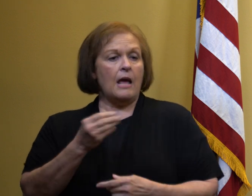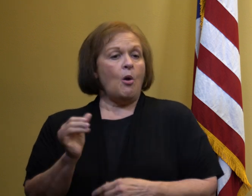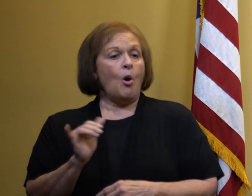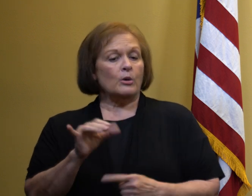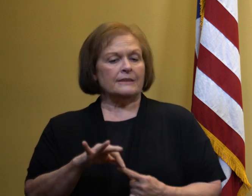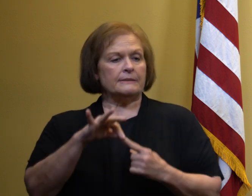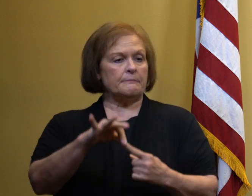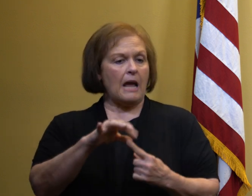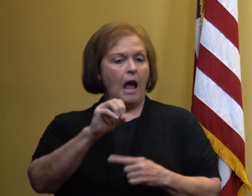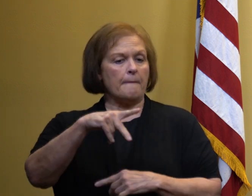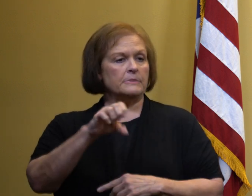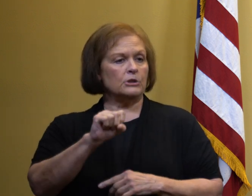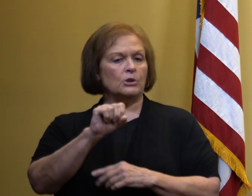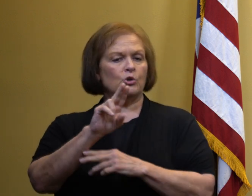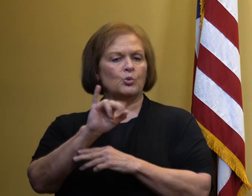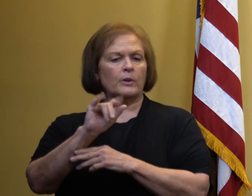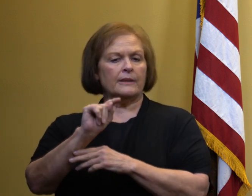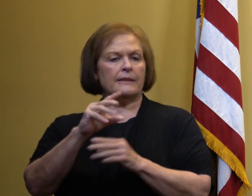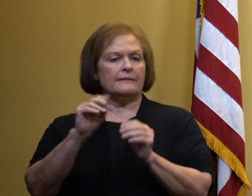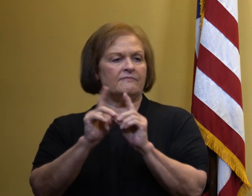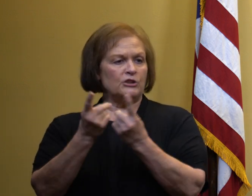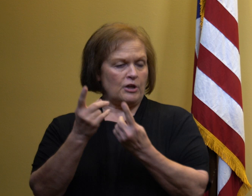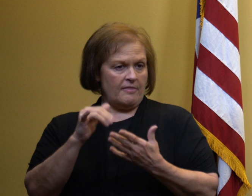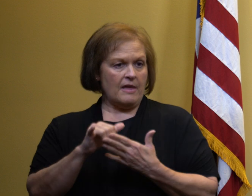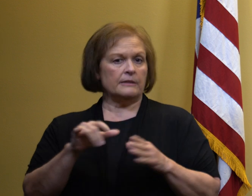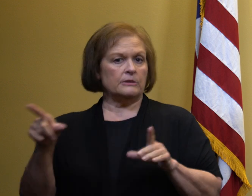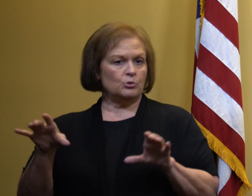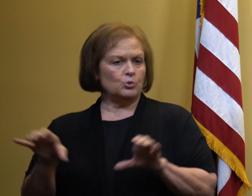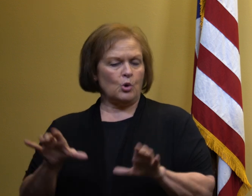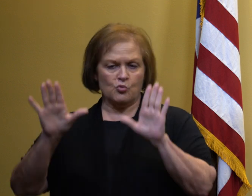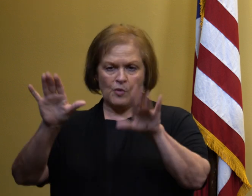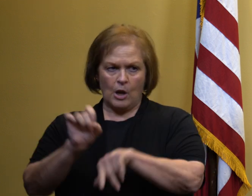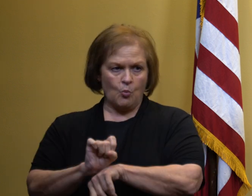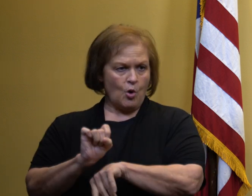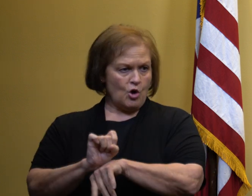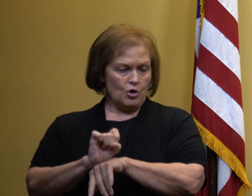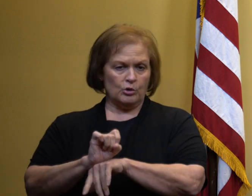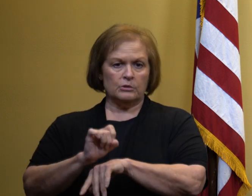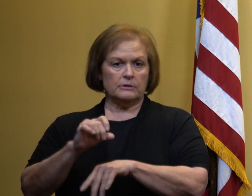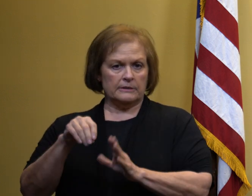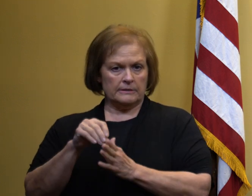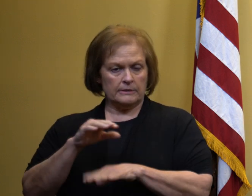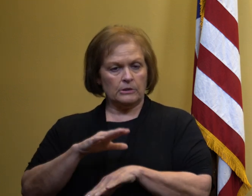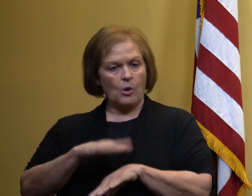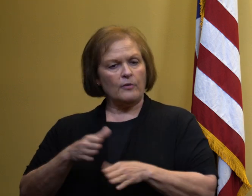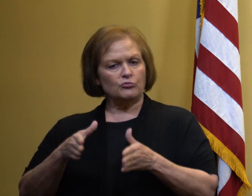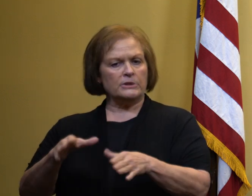our specialized ops unit and division that has been doing great work on the streets of our